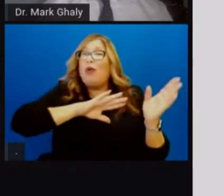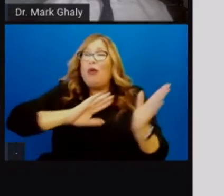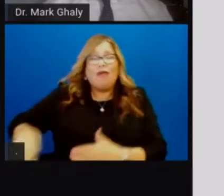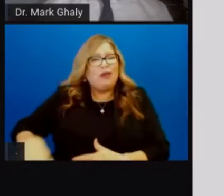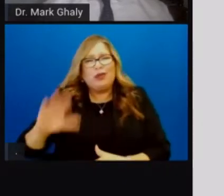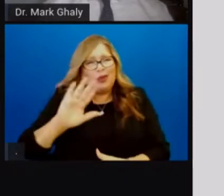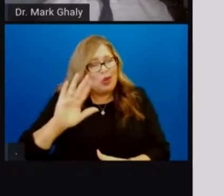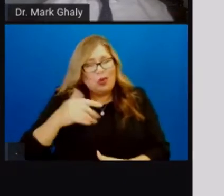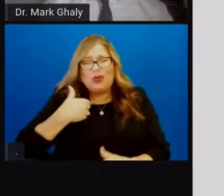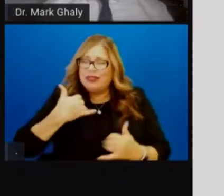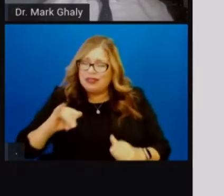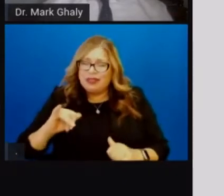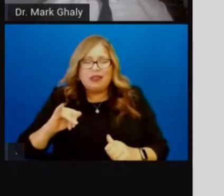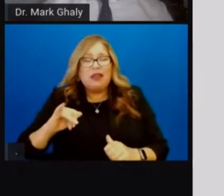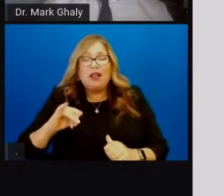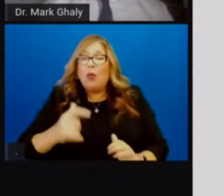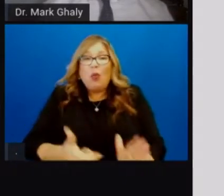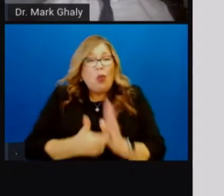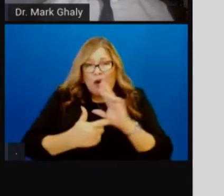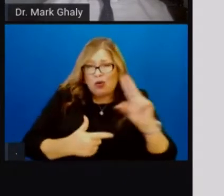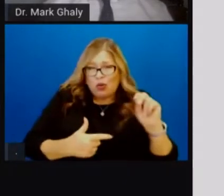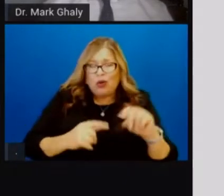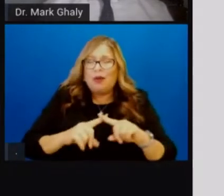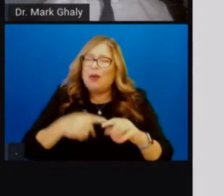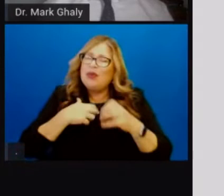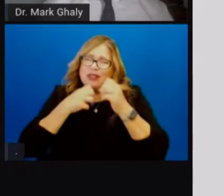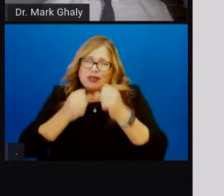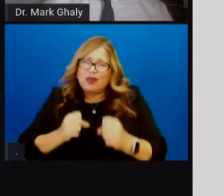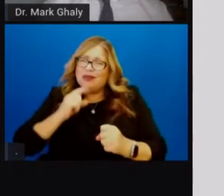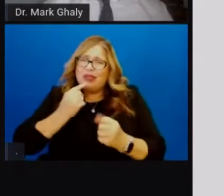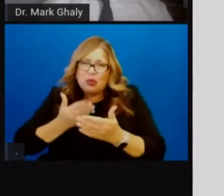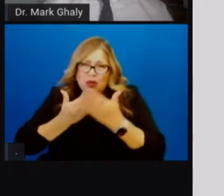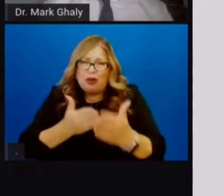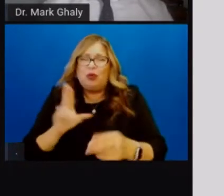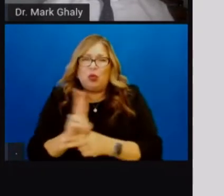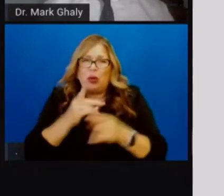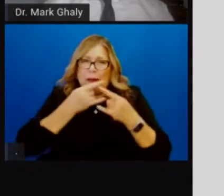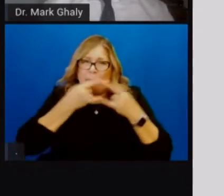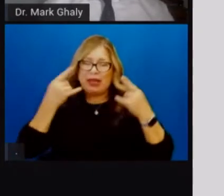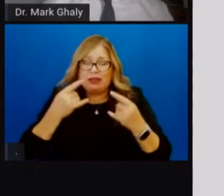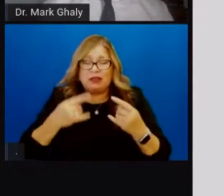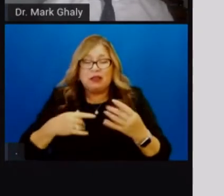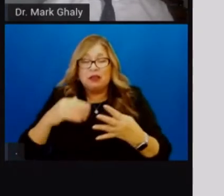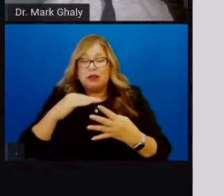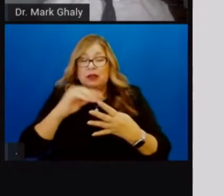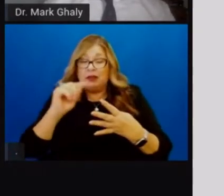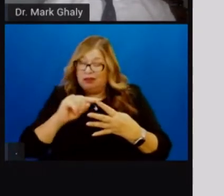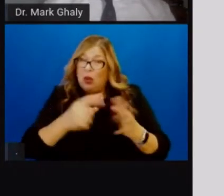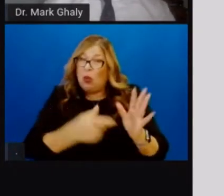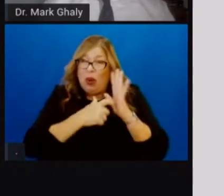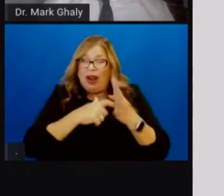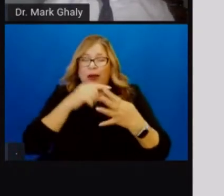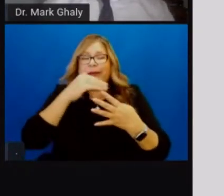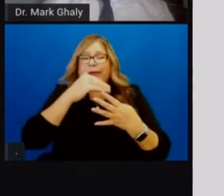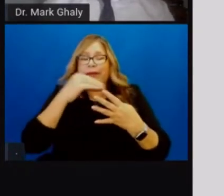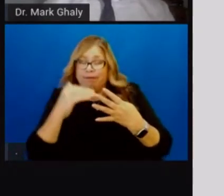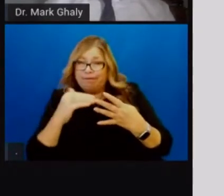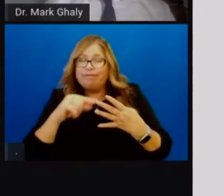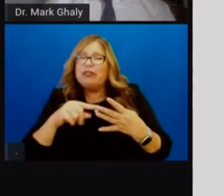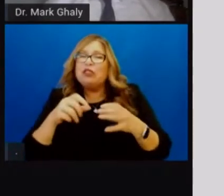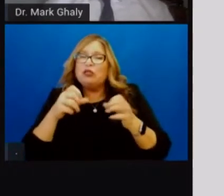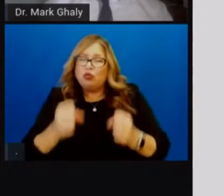4 levels of masking, we're really just moving from level 4 to level 3, not all the way down to level 1. That's an